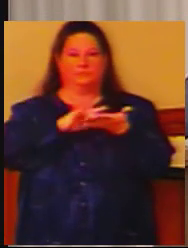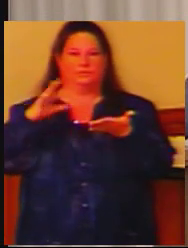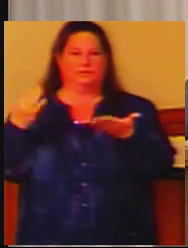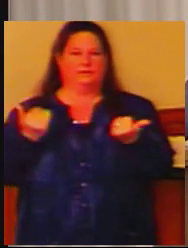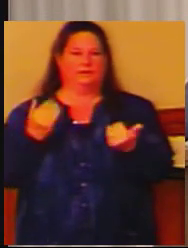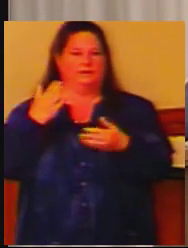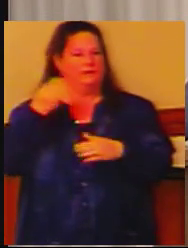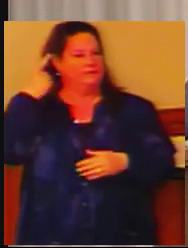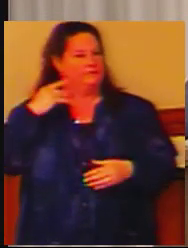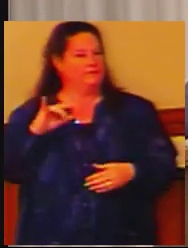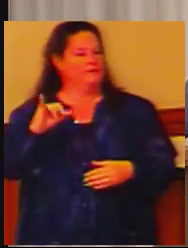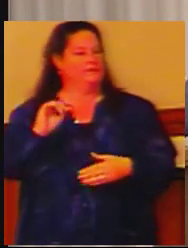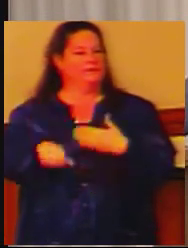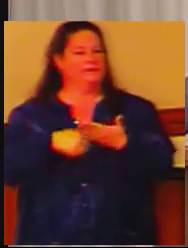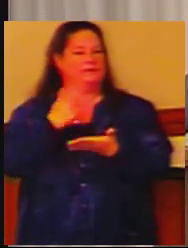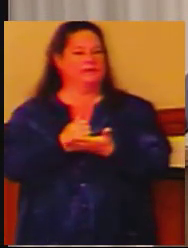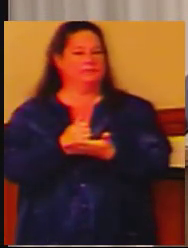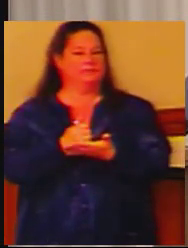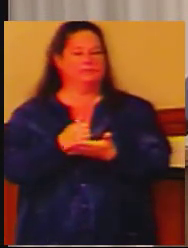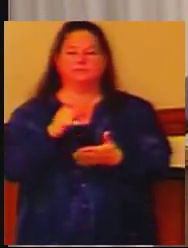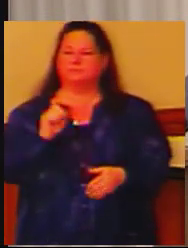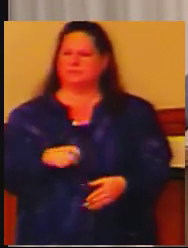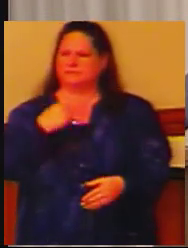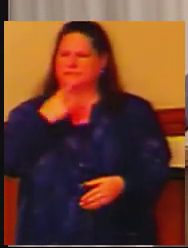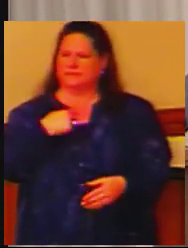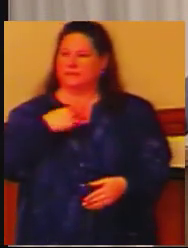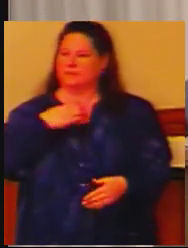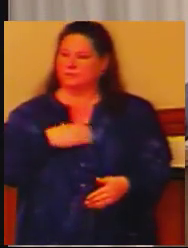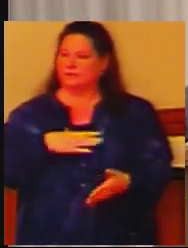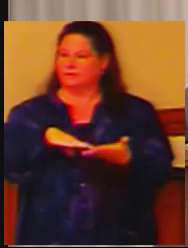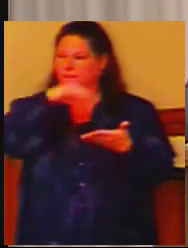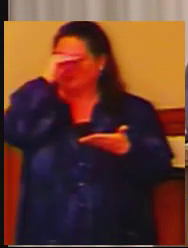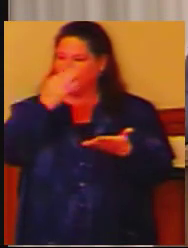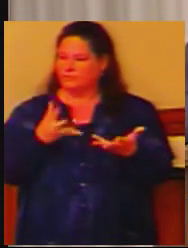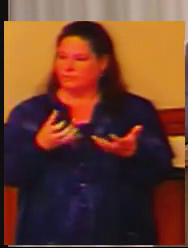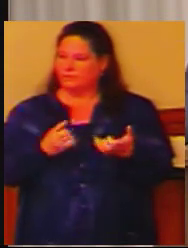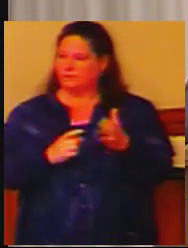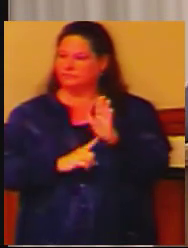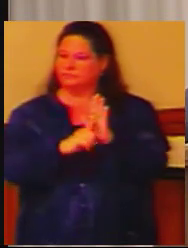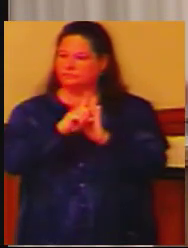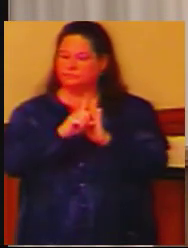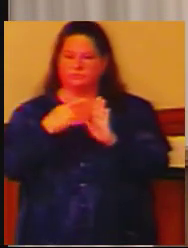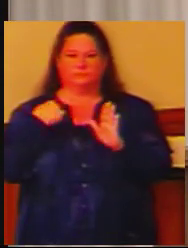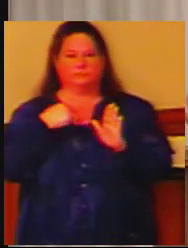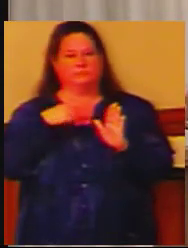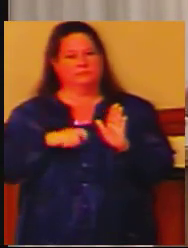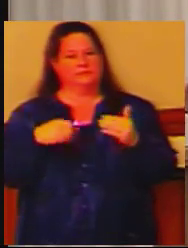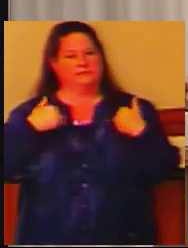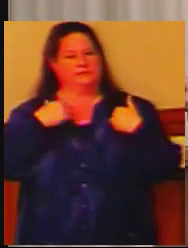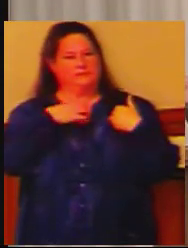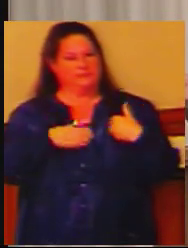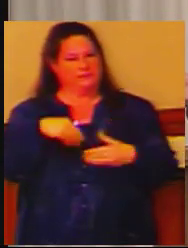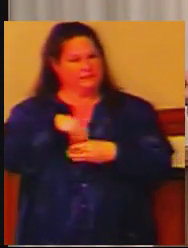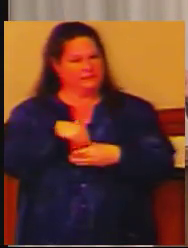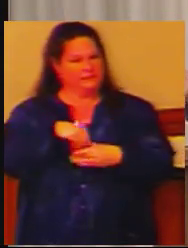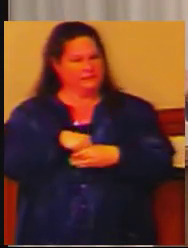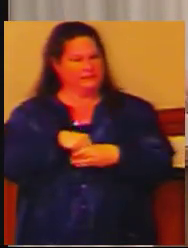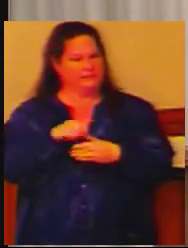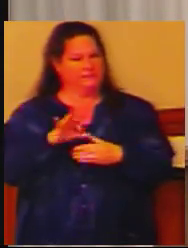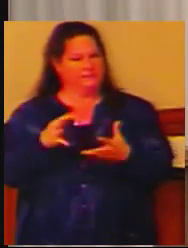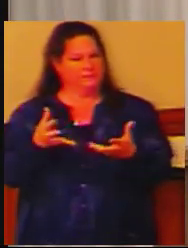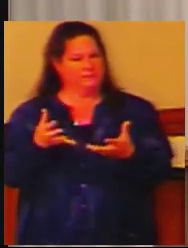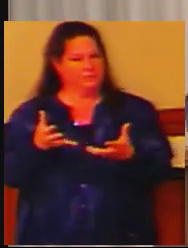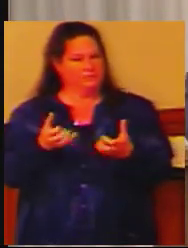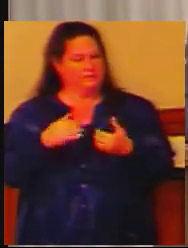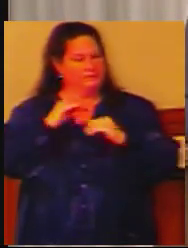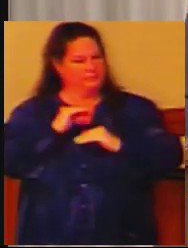forever. Amen. So we must say, I want to learn. I want to grow. We must have this desire in us if we are going